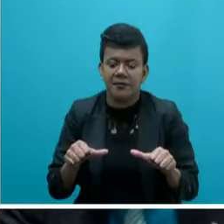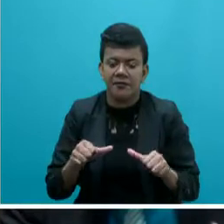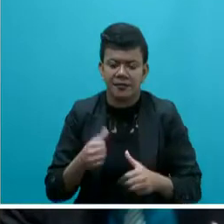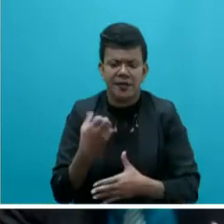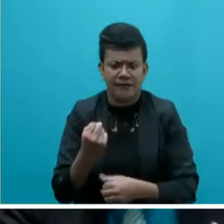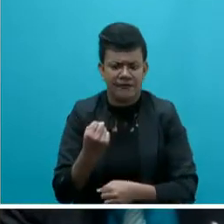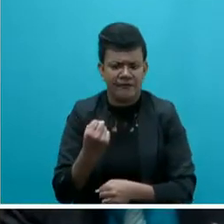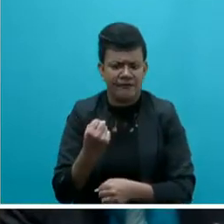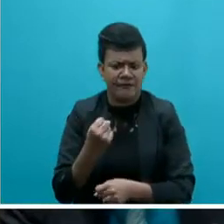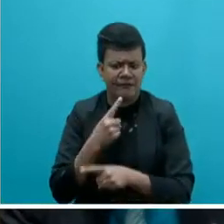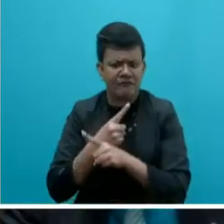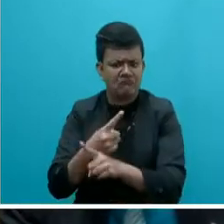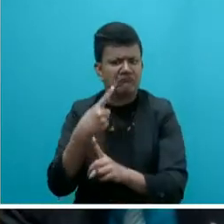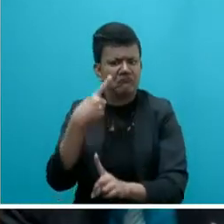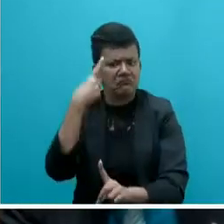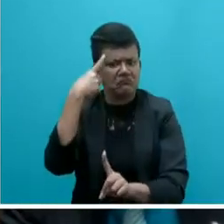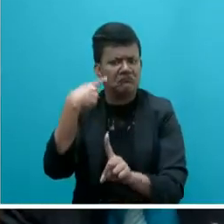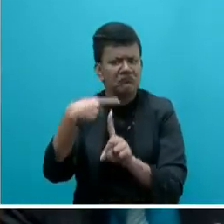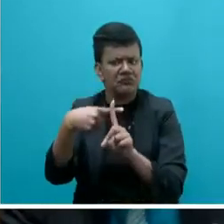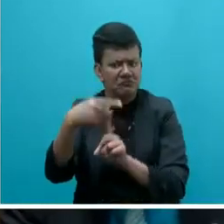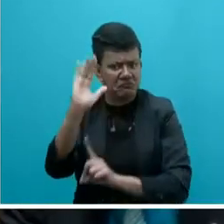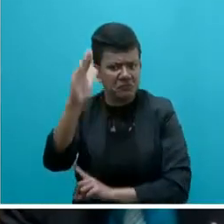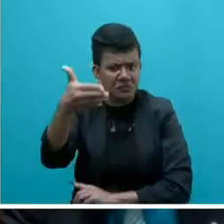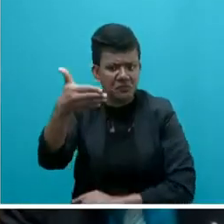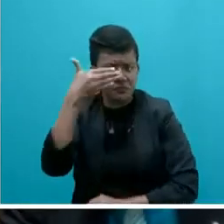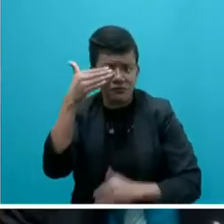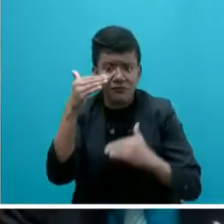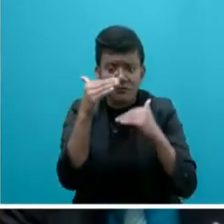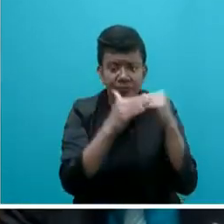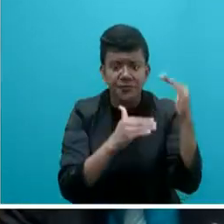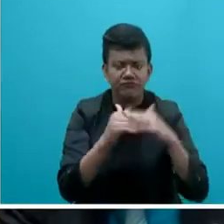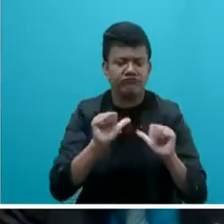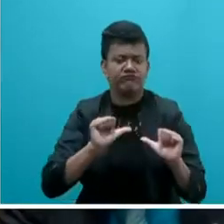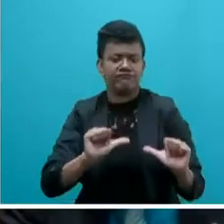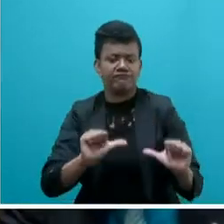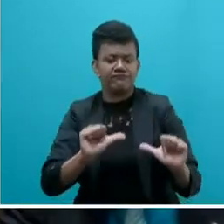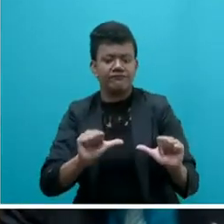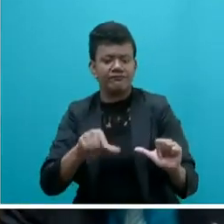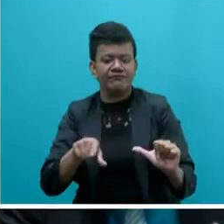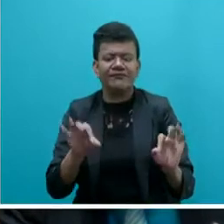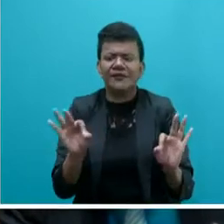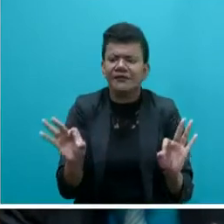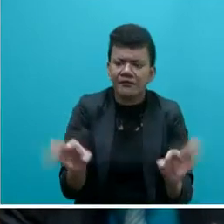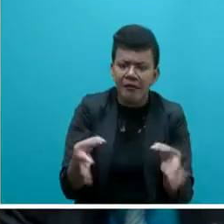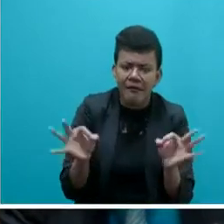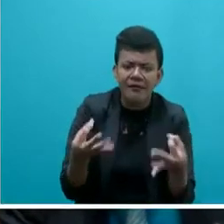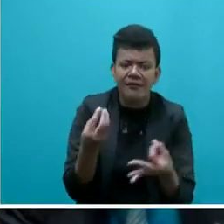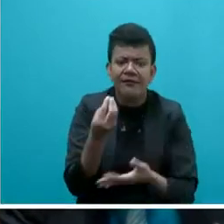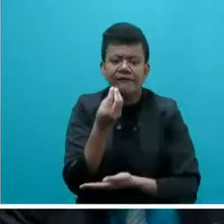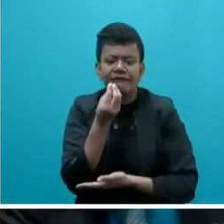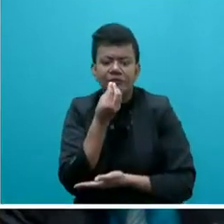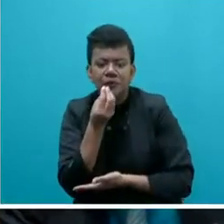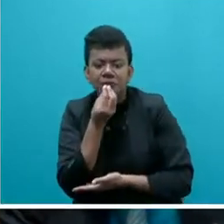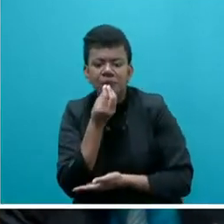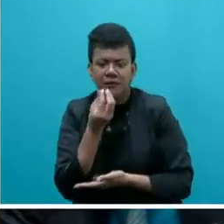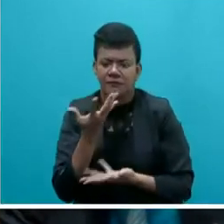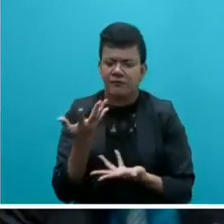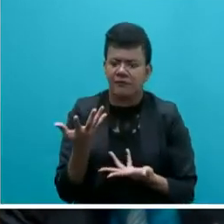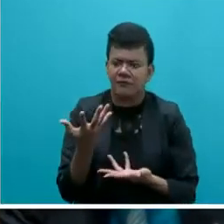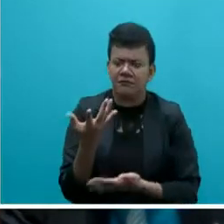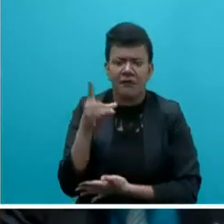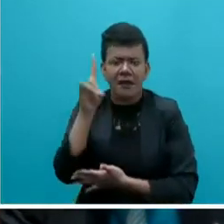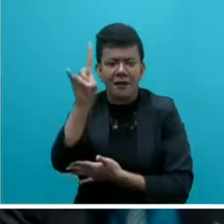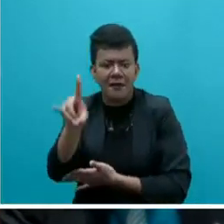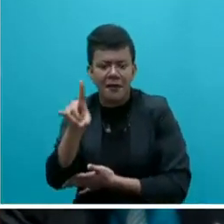in recognizing the value and potential of home gardens for enhancing food security and livelihoods and build local capacity to scale up and provide fresh